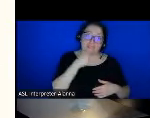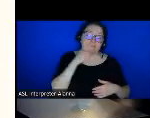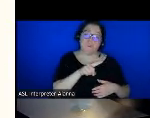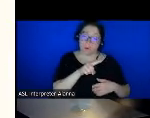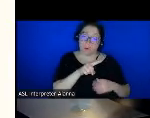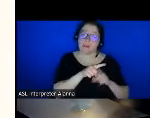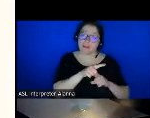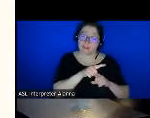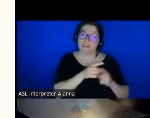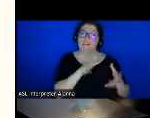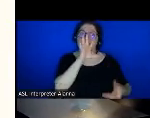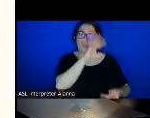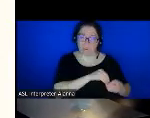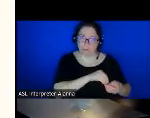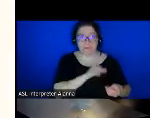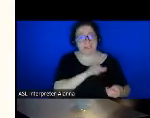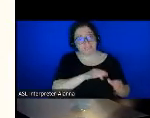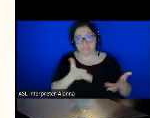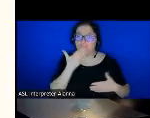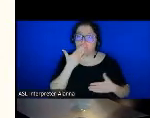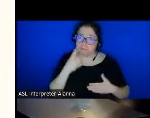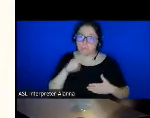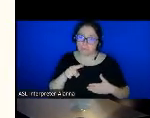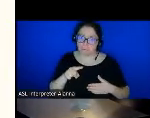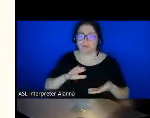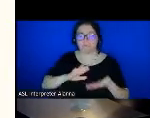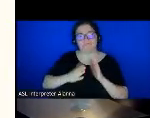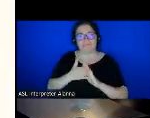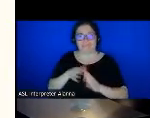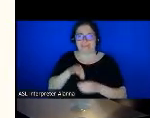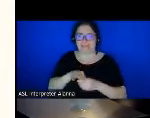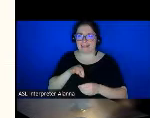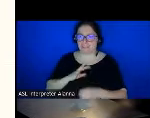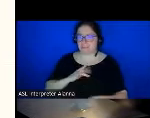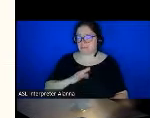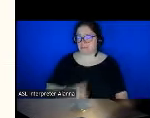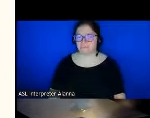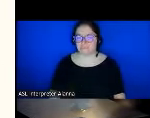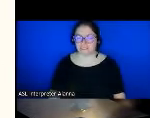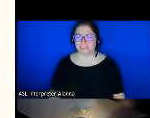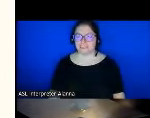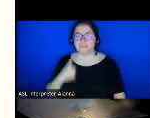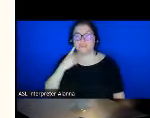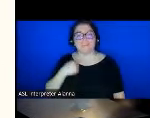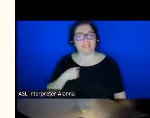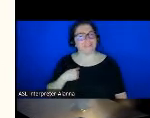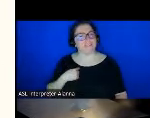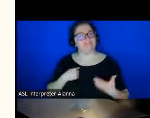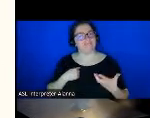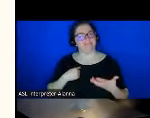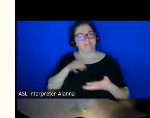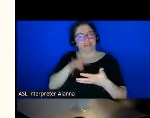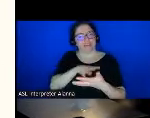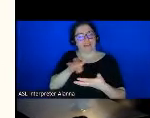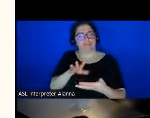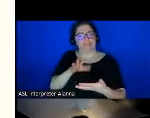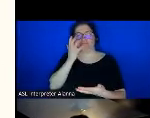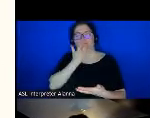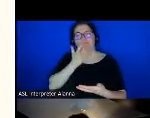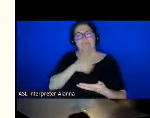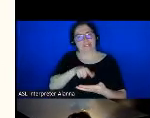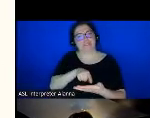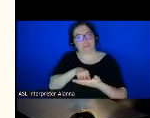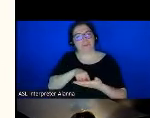of our total voter population so for me I you know I always hope that that speaks to our efforts in terms of sustained